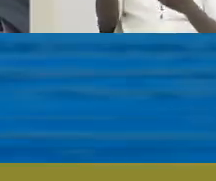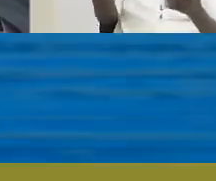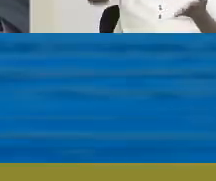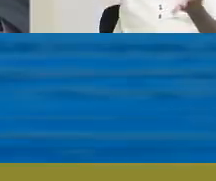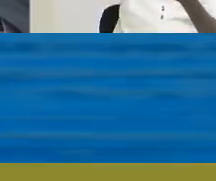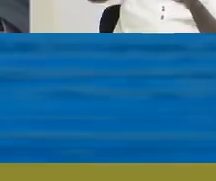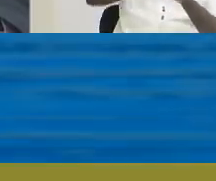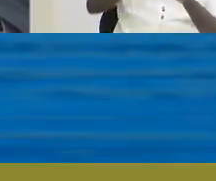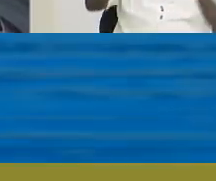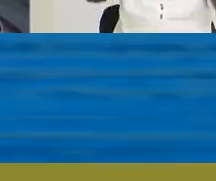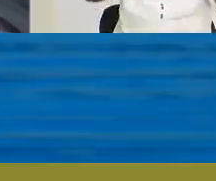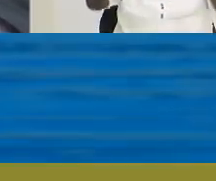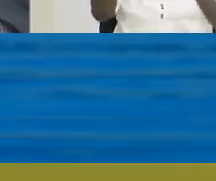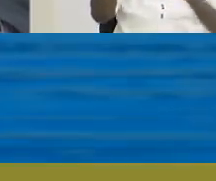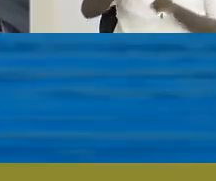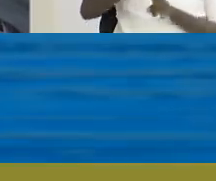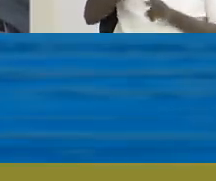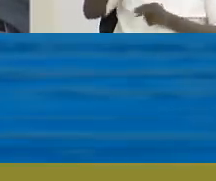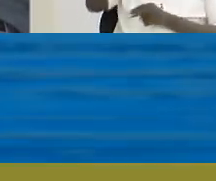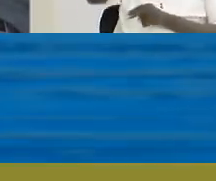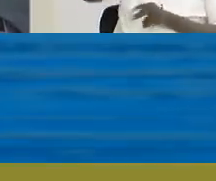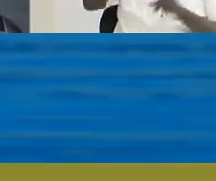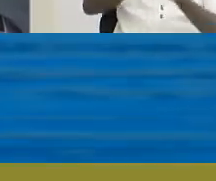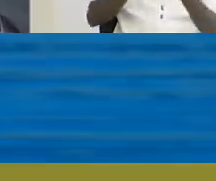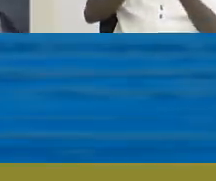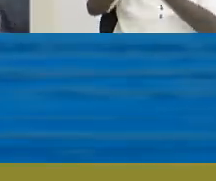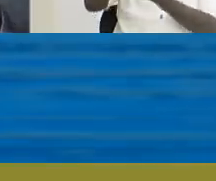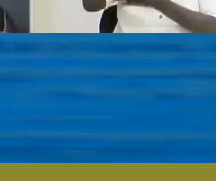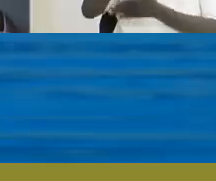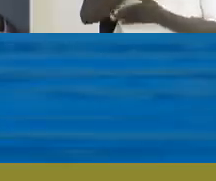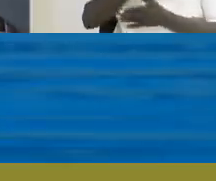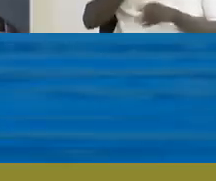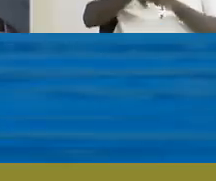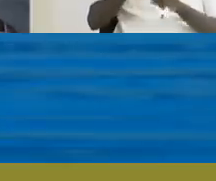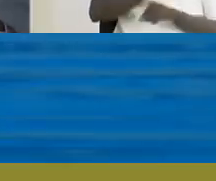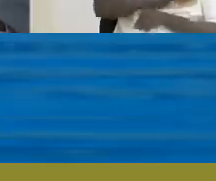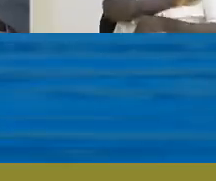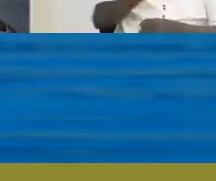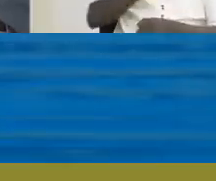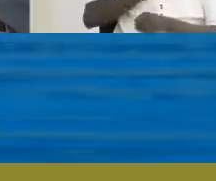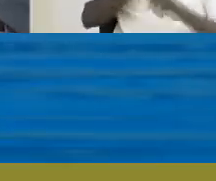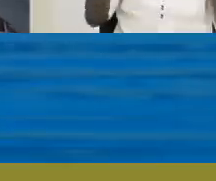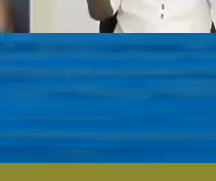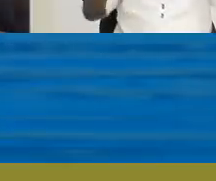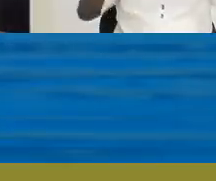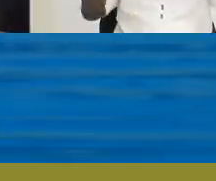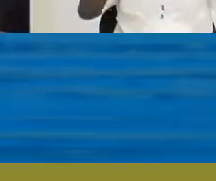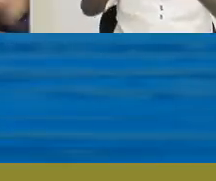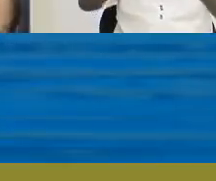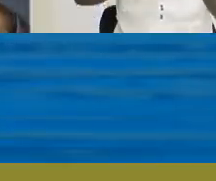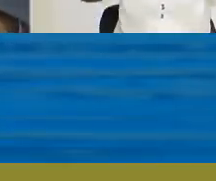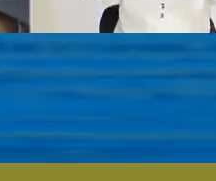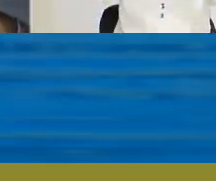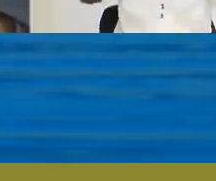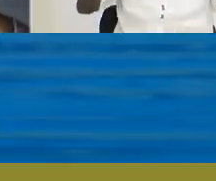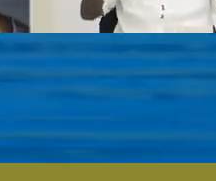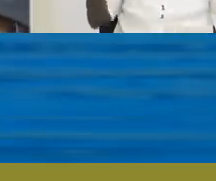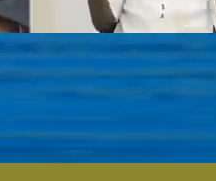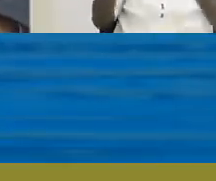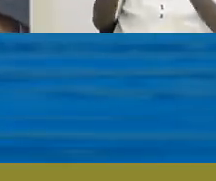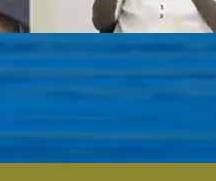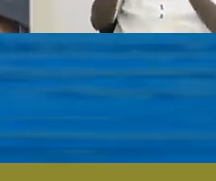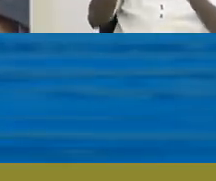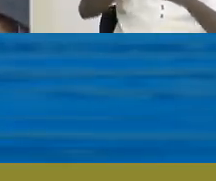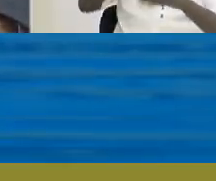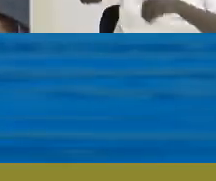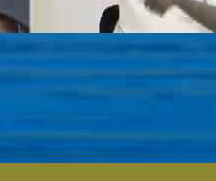was around. He sent for me and we had a meeting in his office together. I can